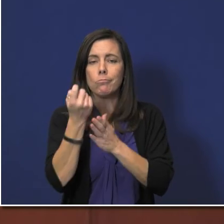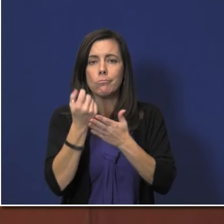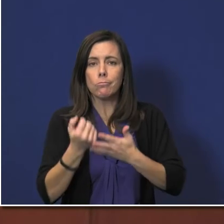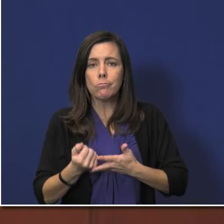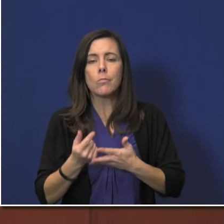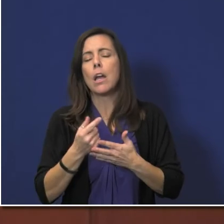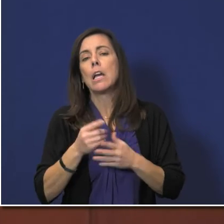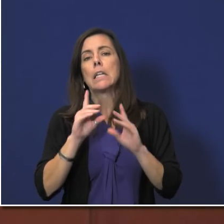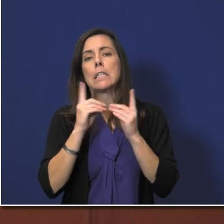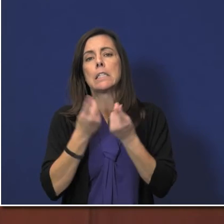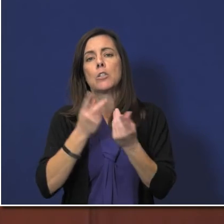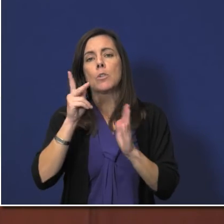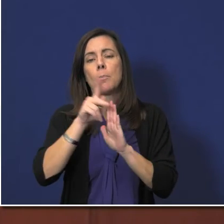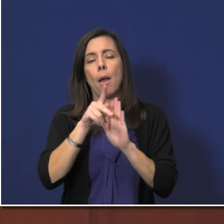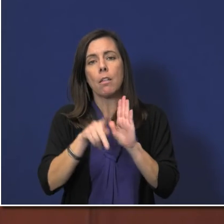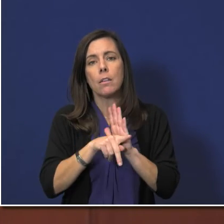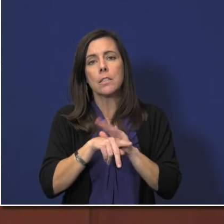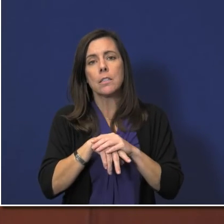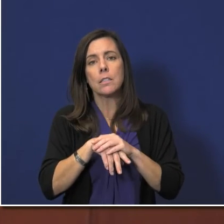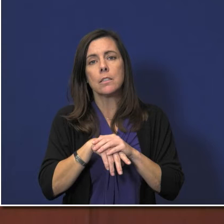to district policies.